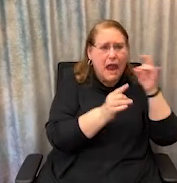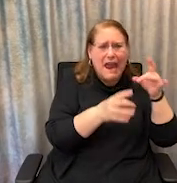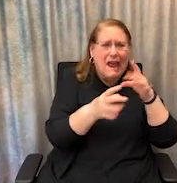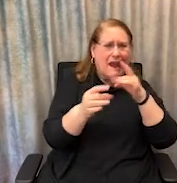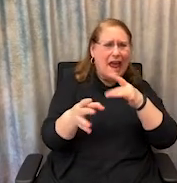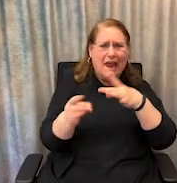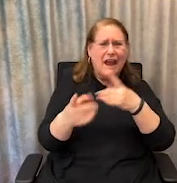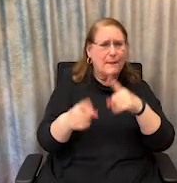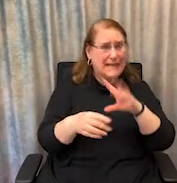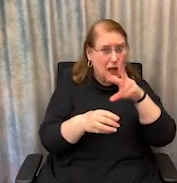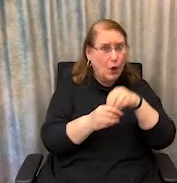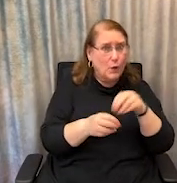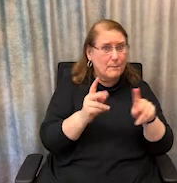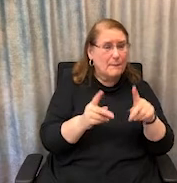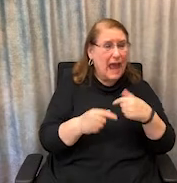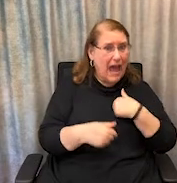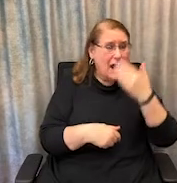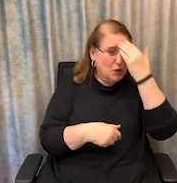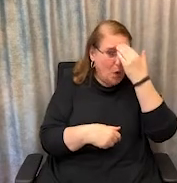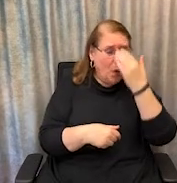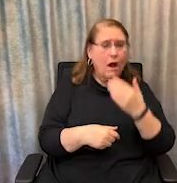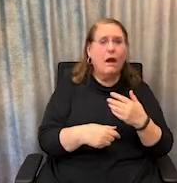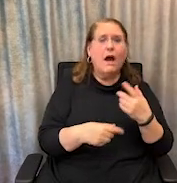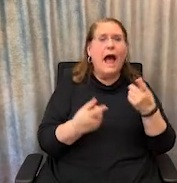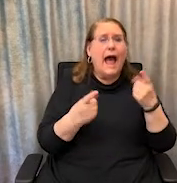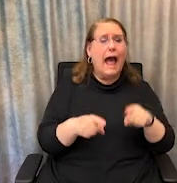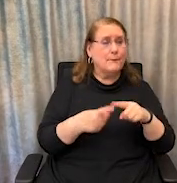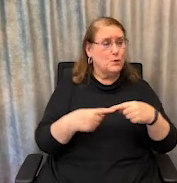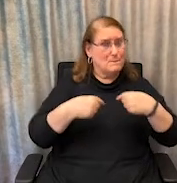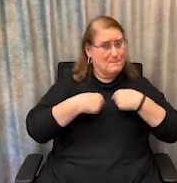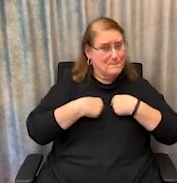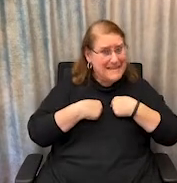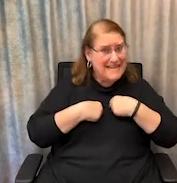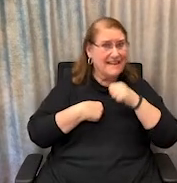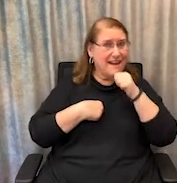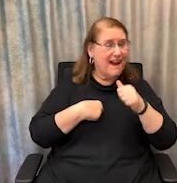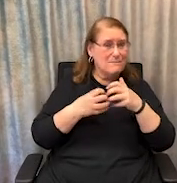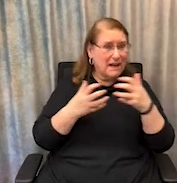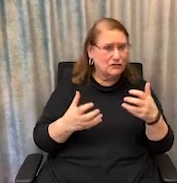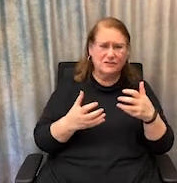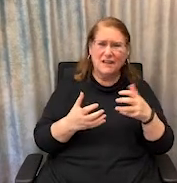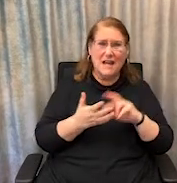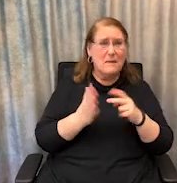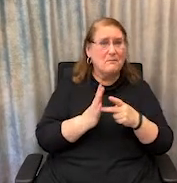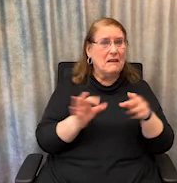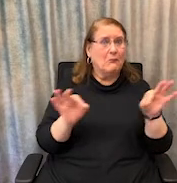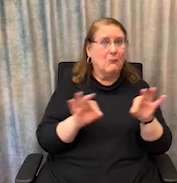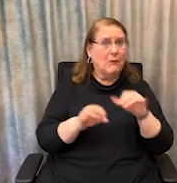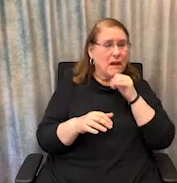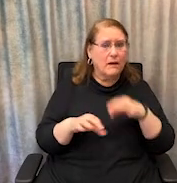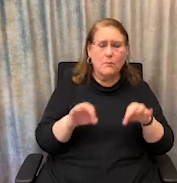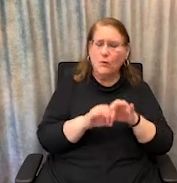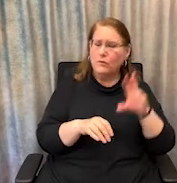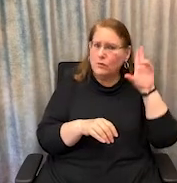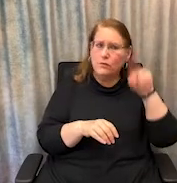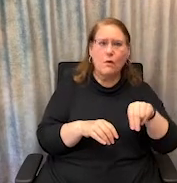including people I know. Mm-hmm. And just because I may not have had as much experience with it, I am absolutely in no way trying to trivialize